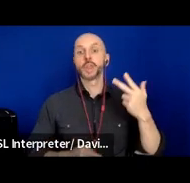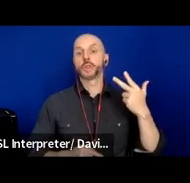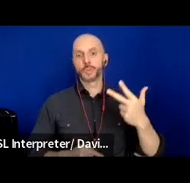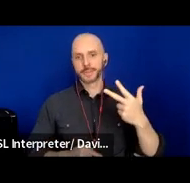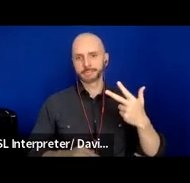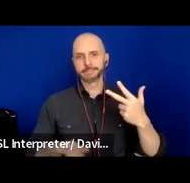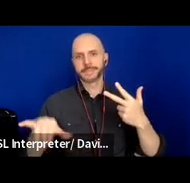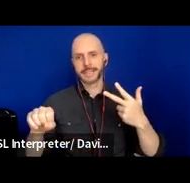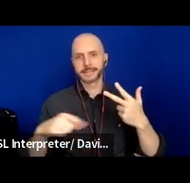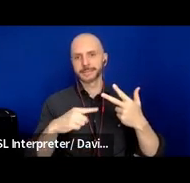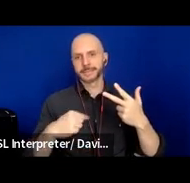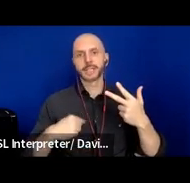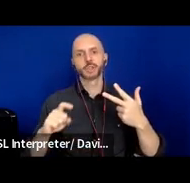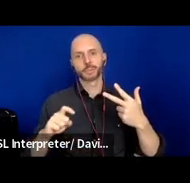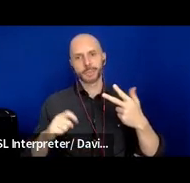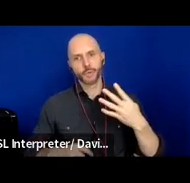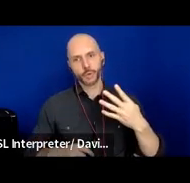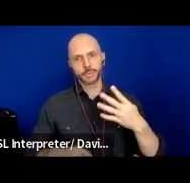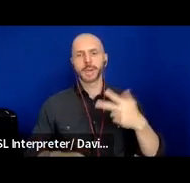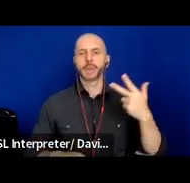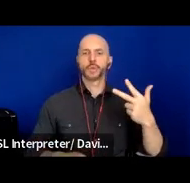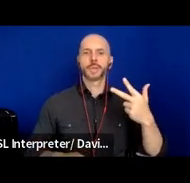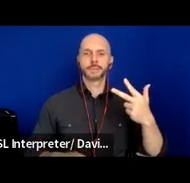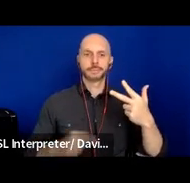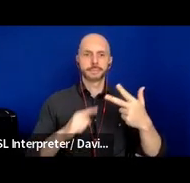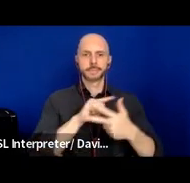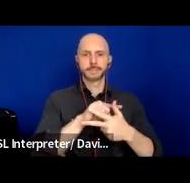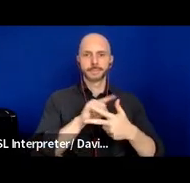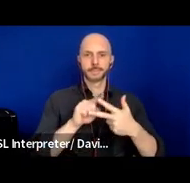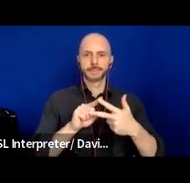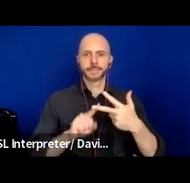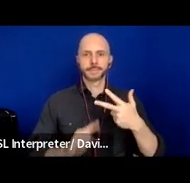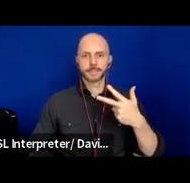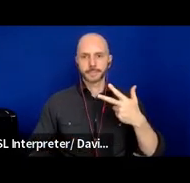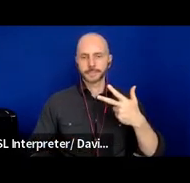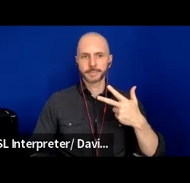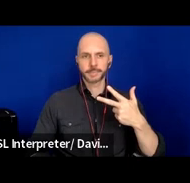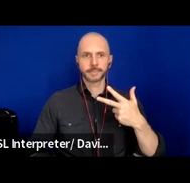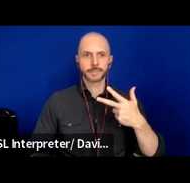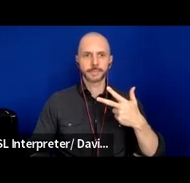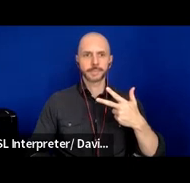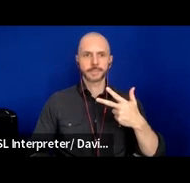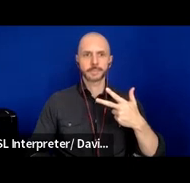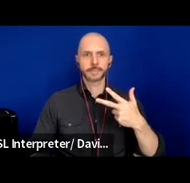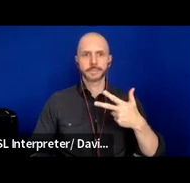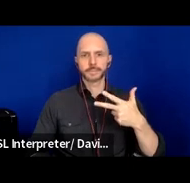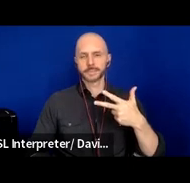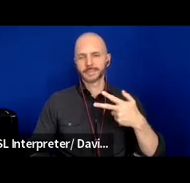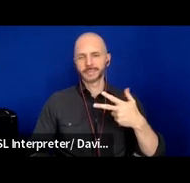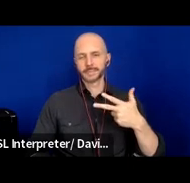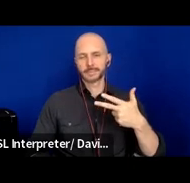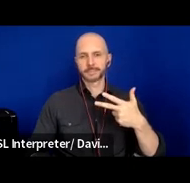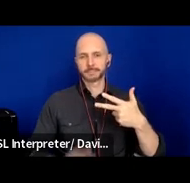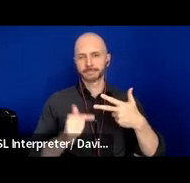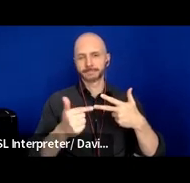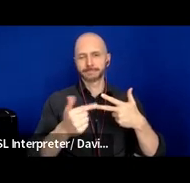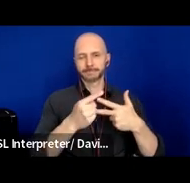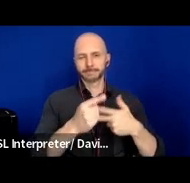let's work with the three. So I've never thought. I observe these privileges playing out. or I've never observed any of